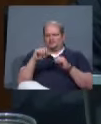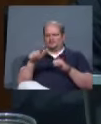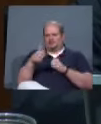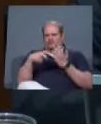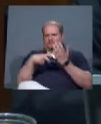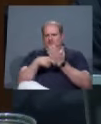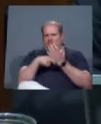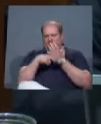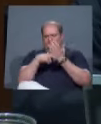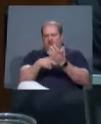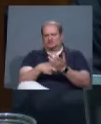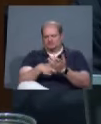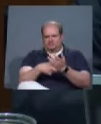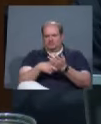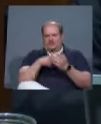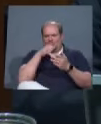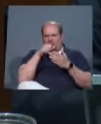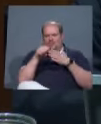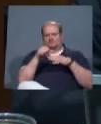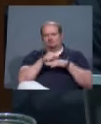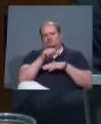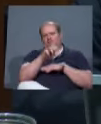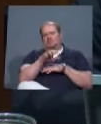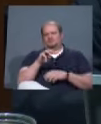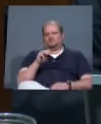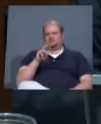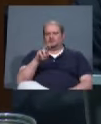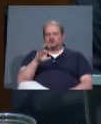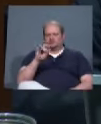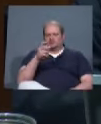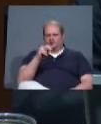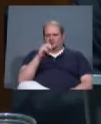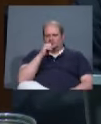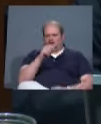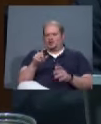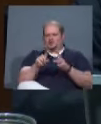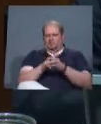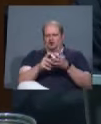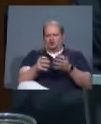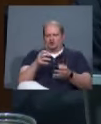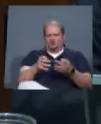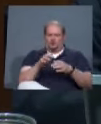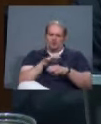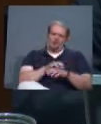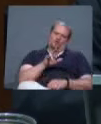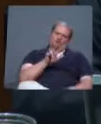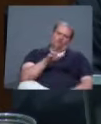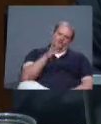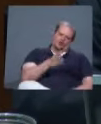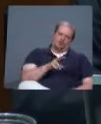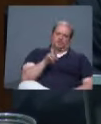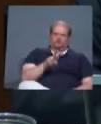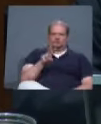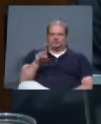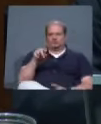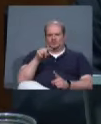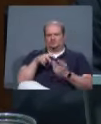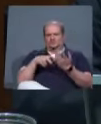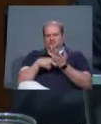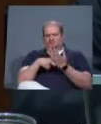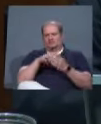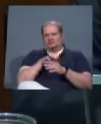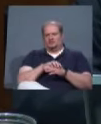citation was subsequently mailed. Mr. Combs again did not appear in court on 3/22. Mr. Combs was cited